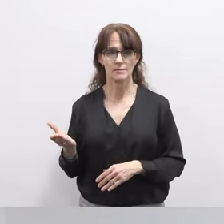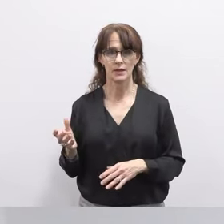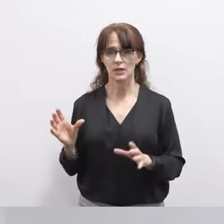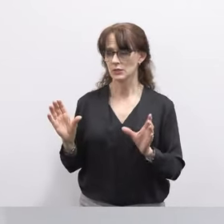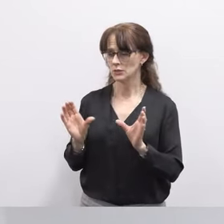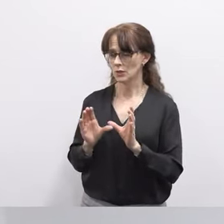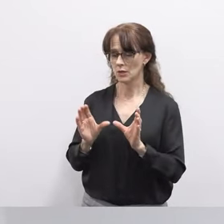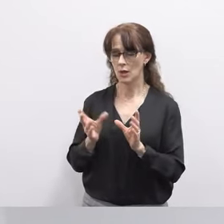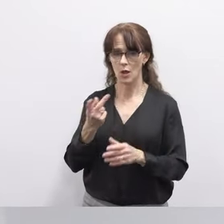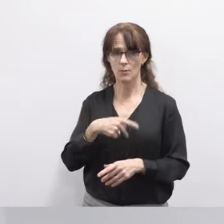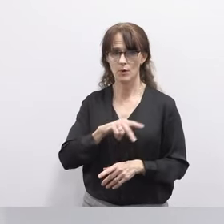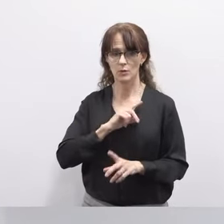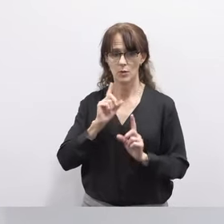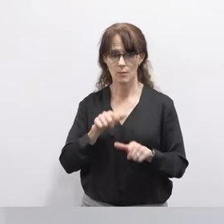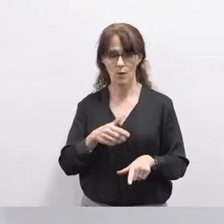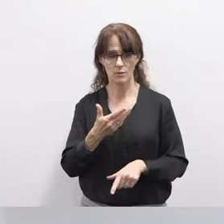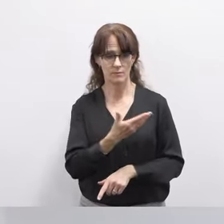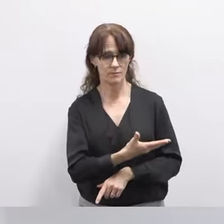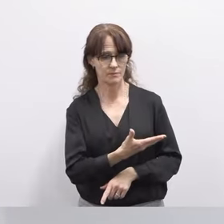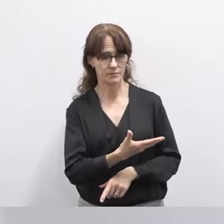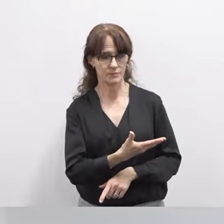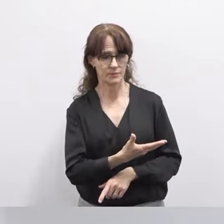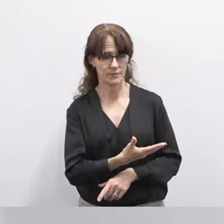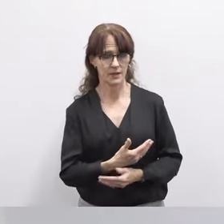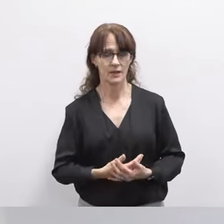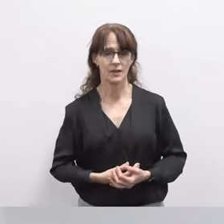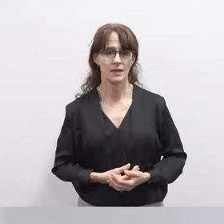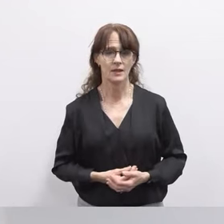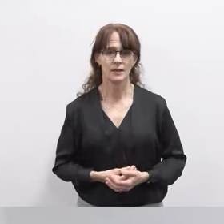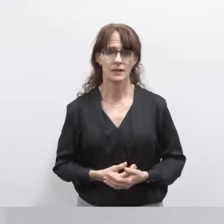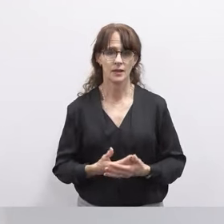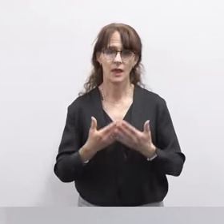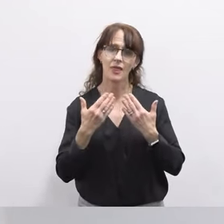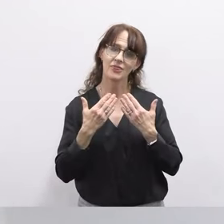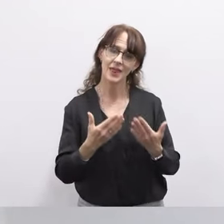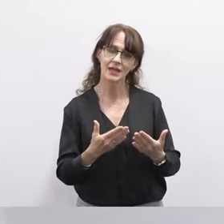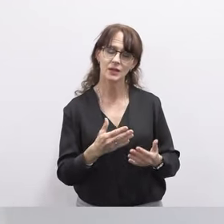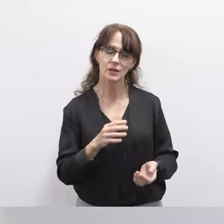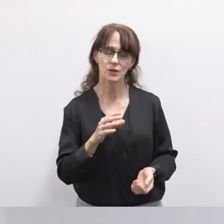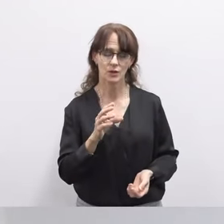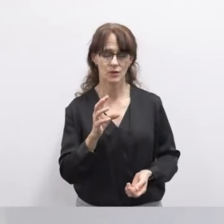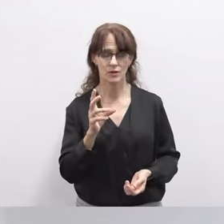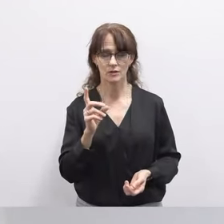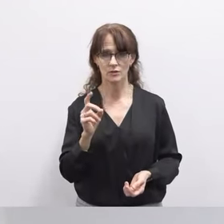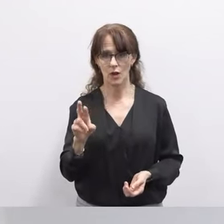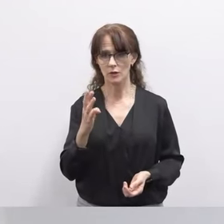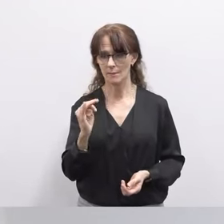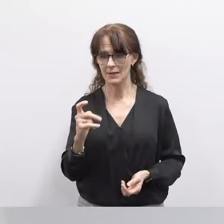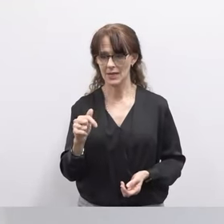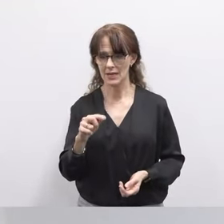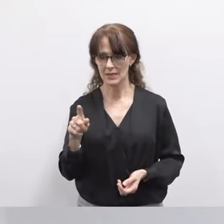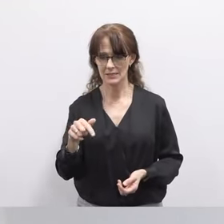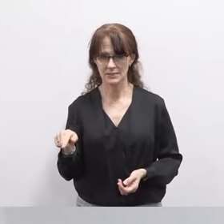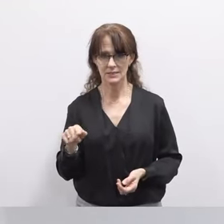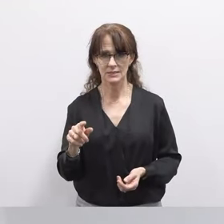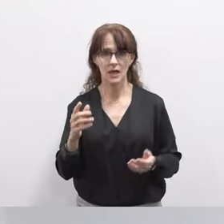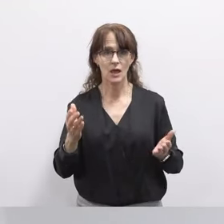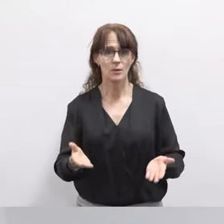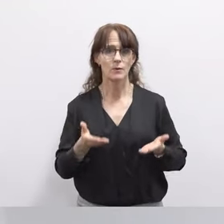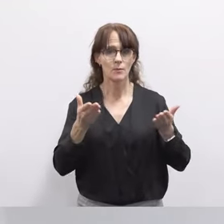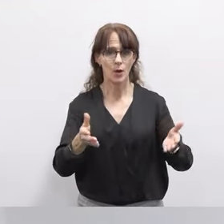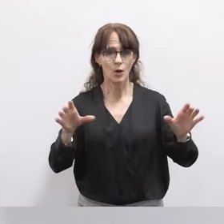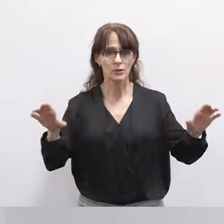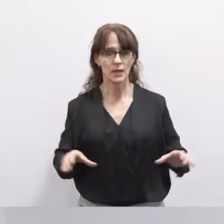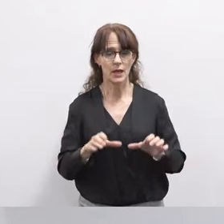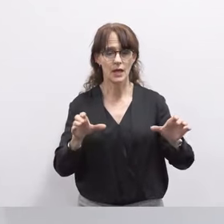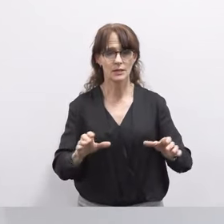Certificated personnel report, Mr. Miller. All right, thank you, Dr. Benitez. I present the following proposed actions prepared